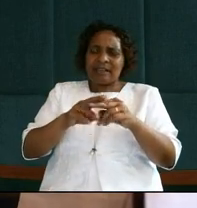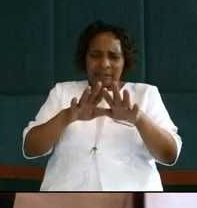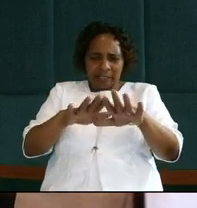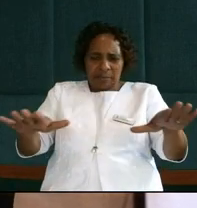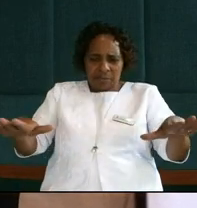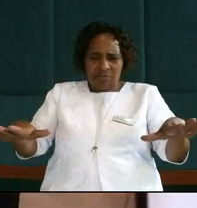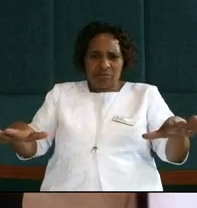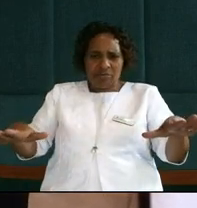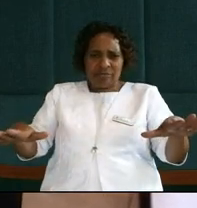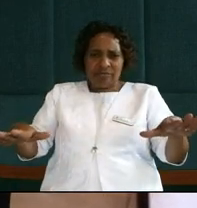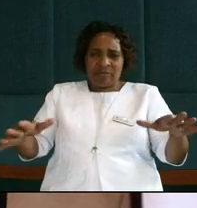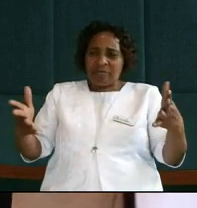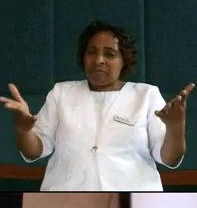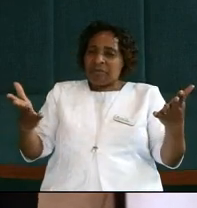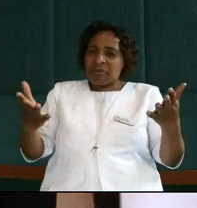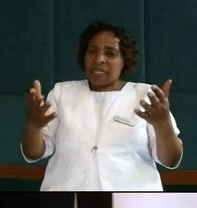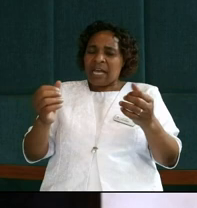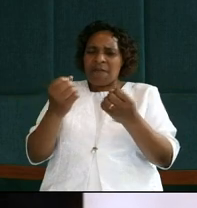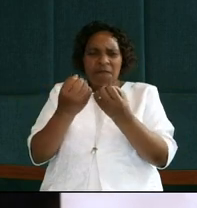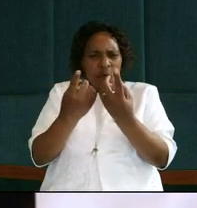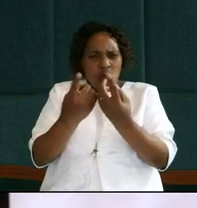They are not so many because they are just that teeny number.